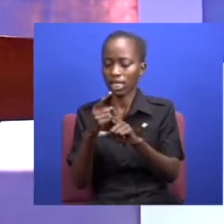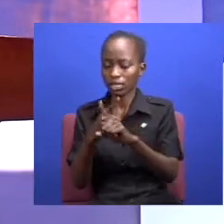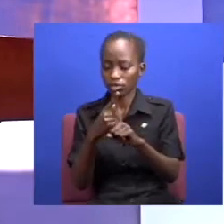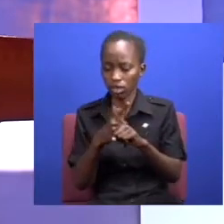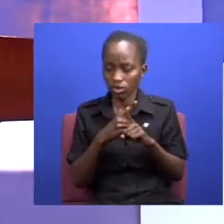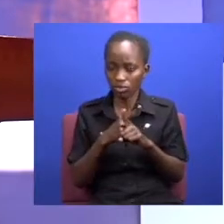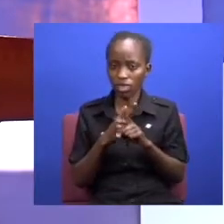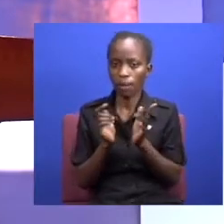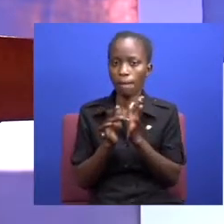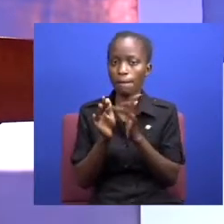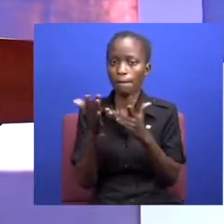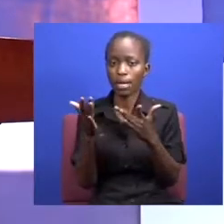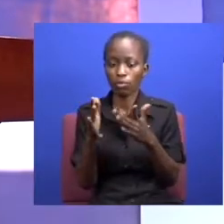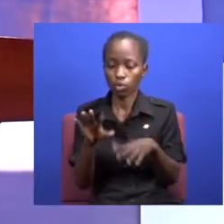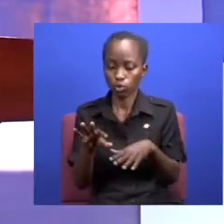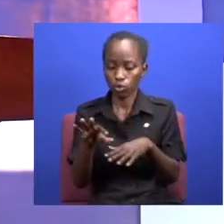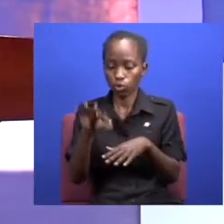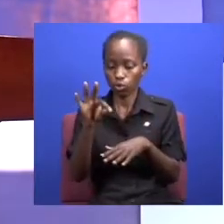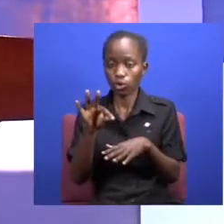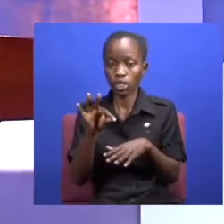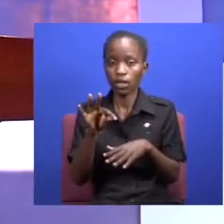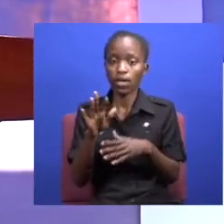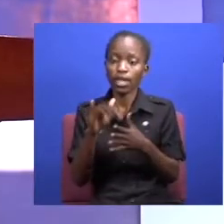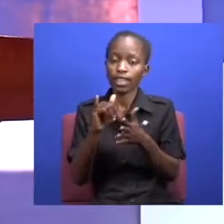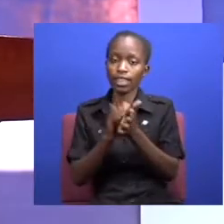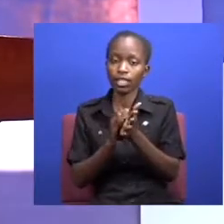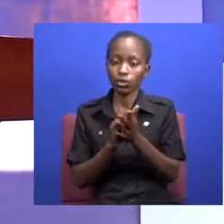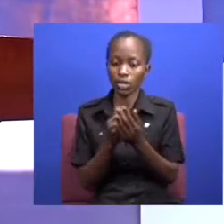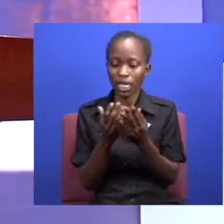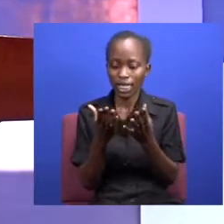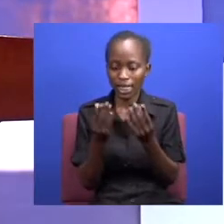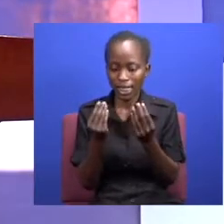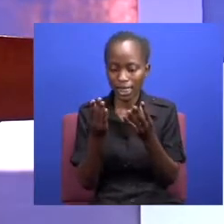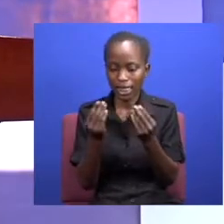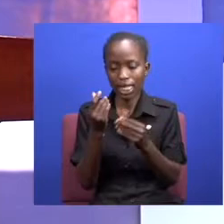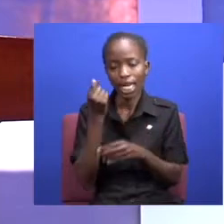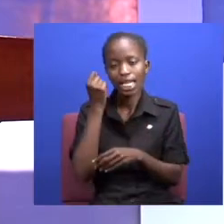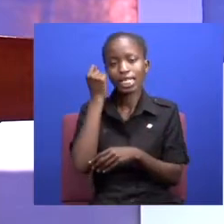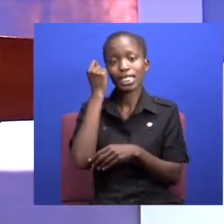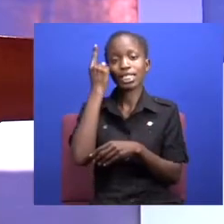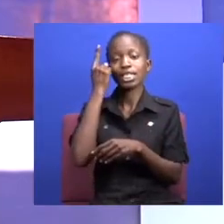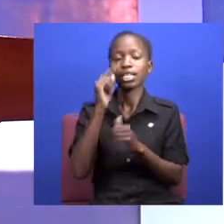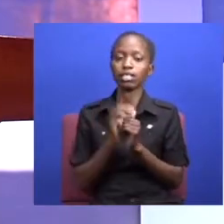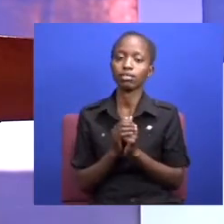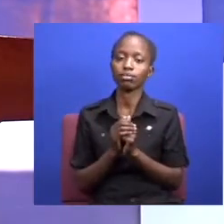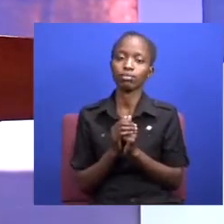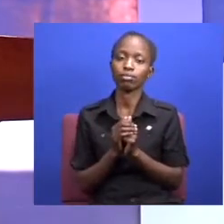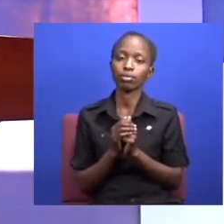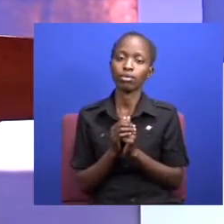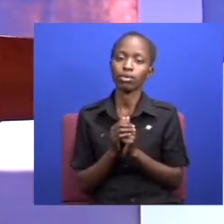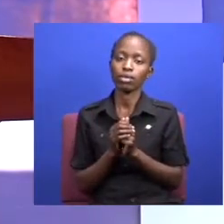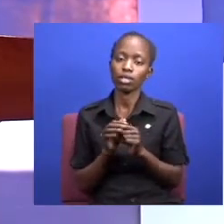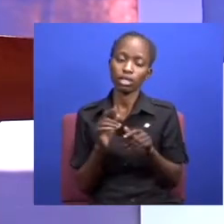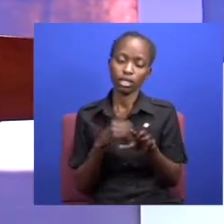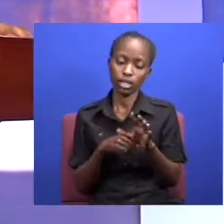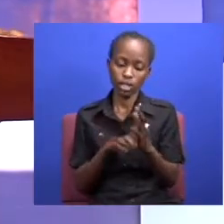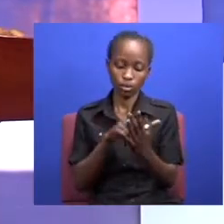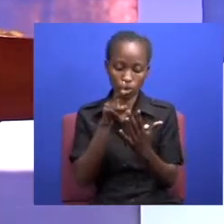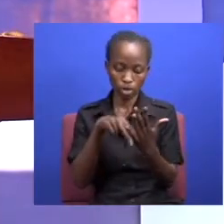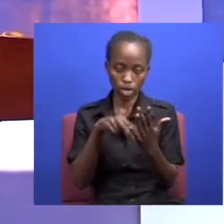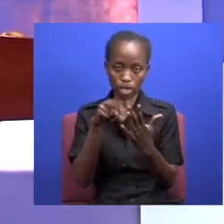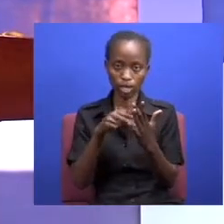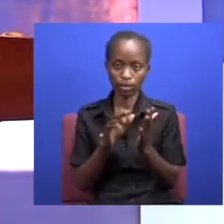thing is select a version that you easily connect with, one that you can easily understand as you